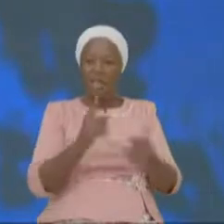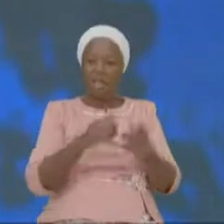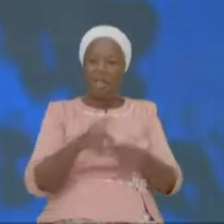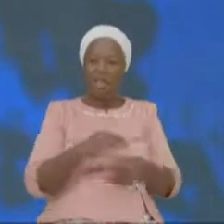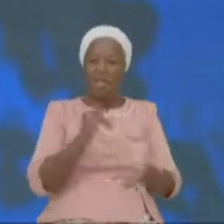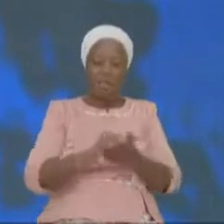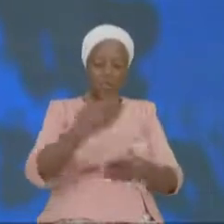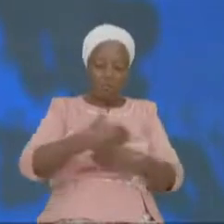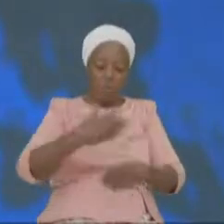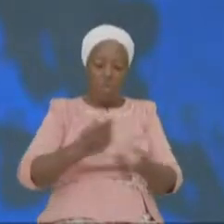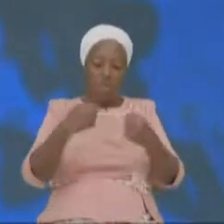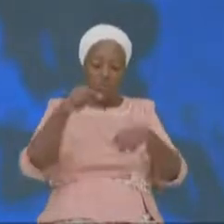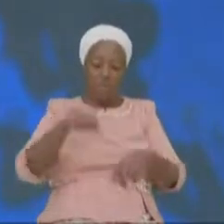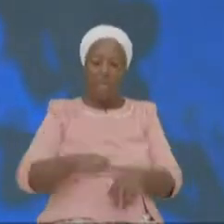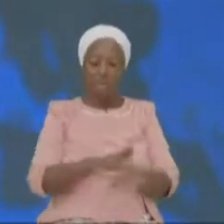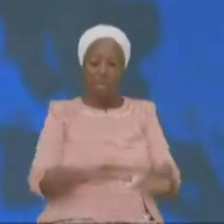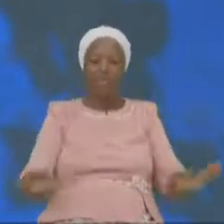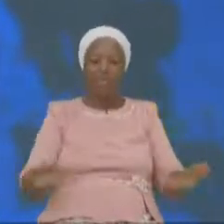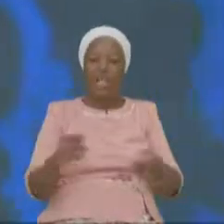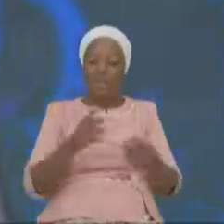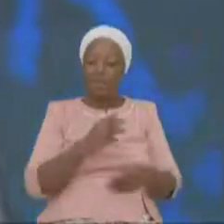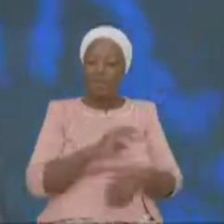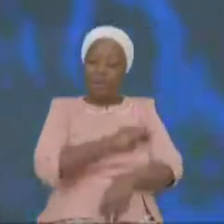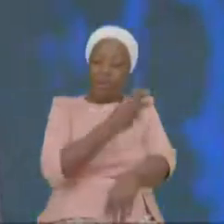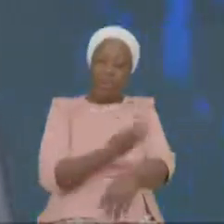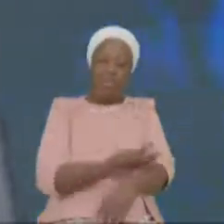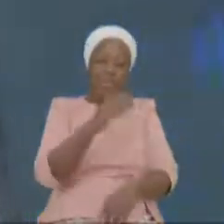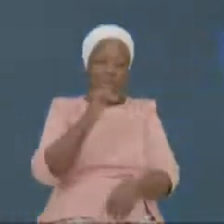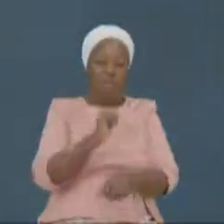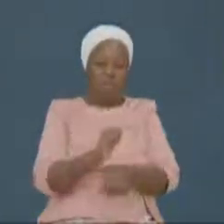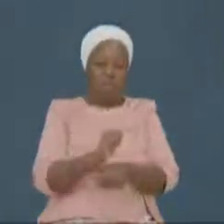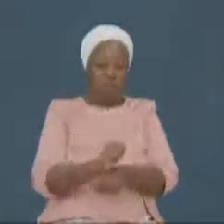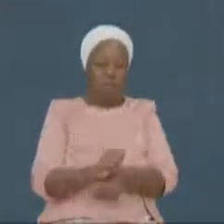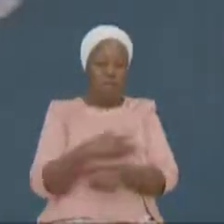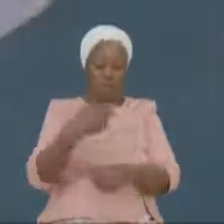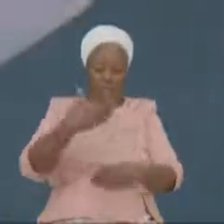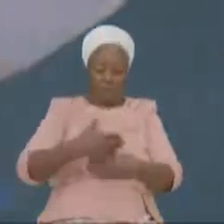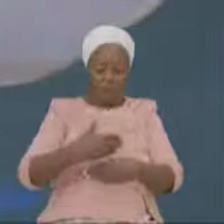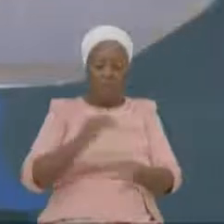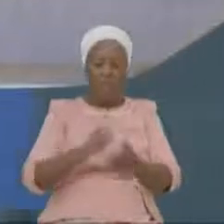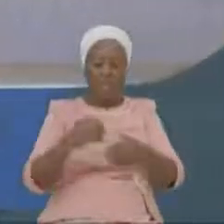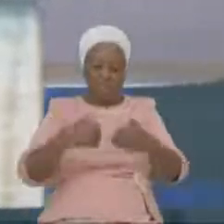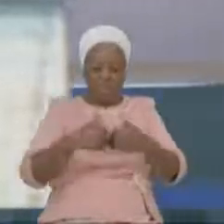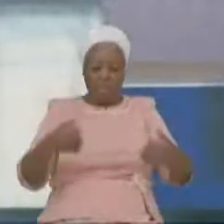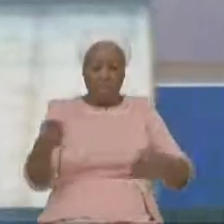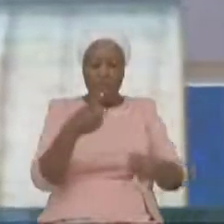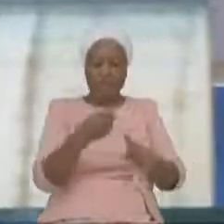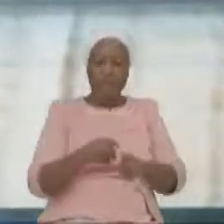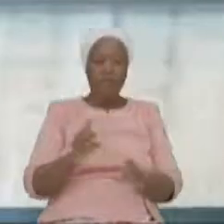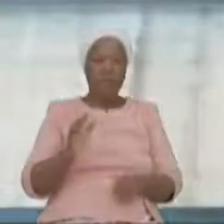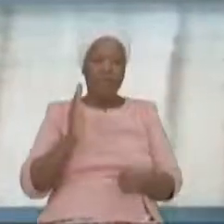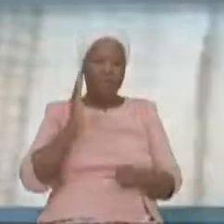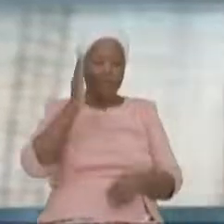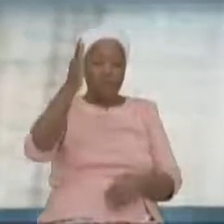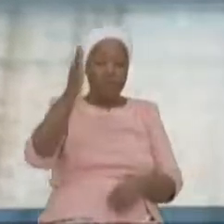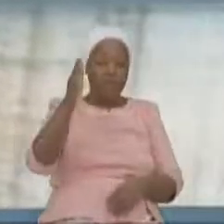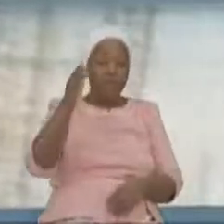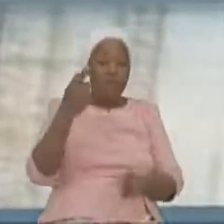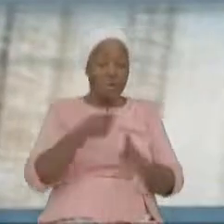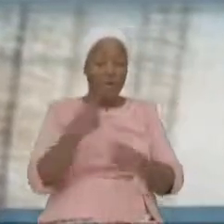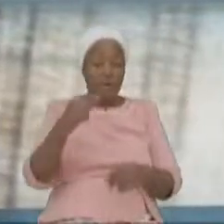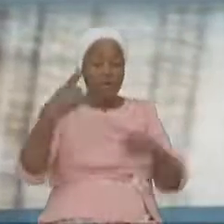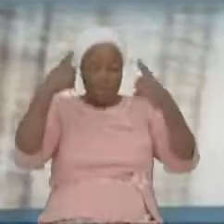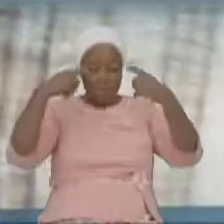down flat. Mighty works, the wall that separates you from destiny, from